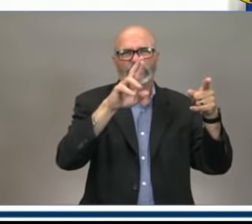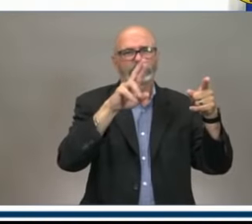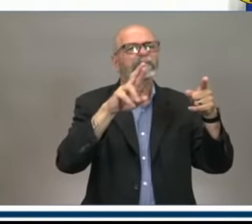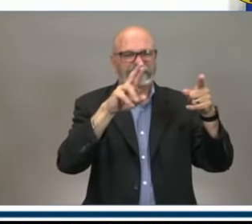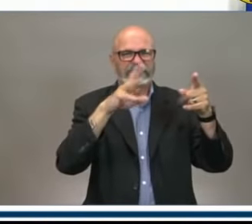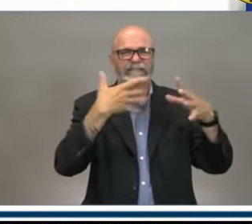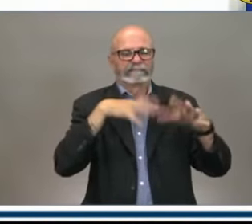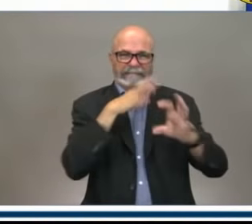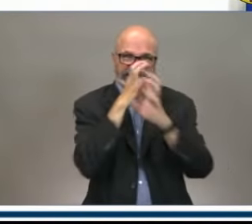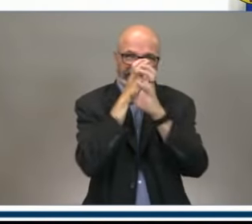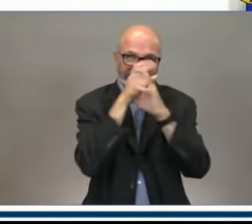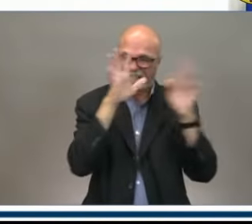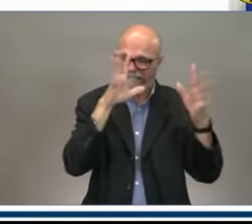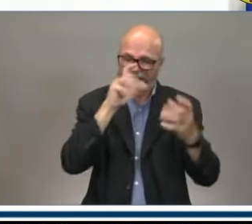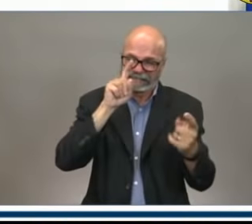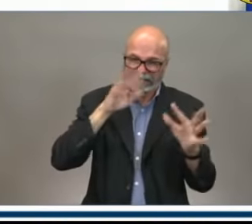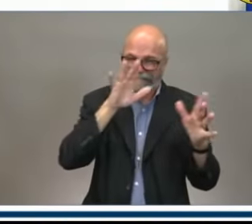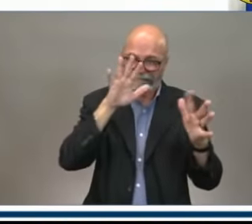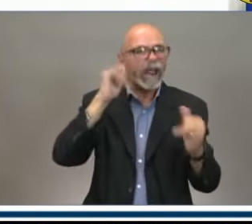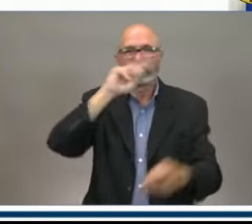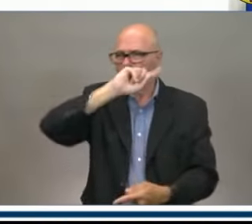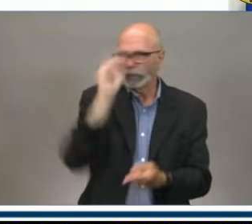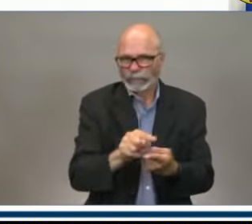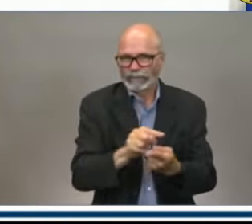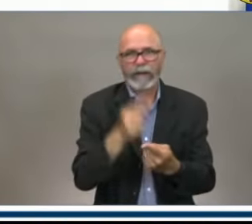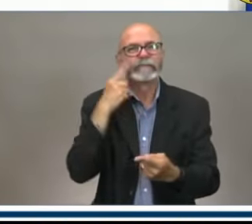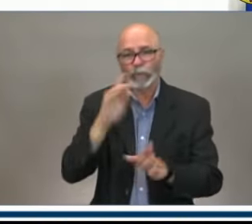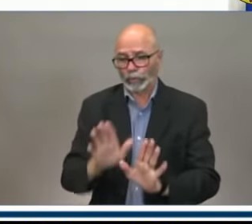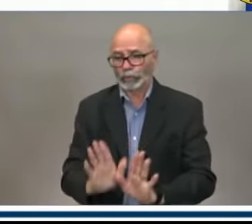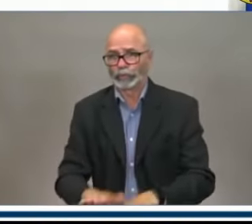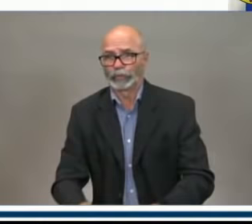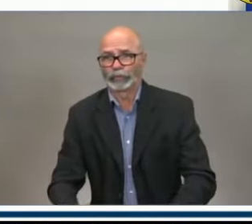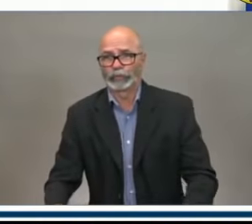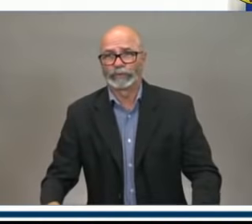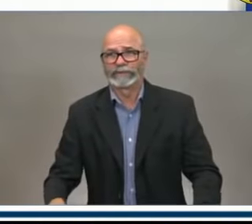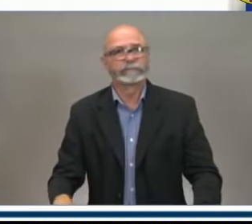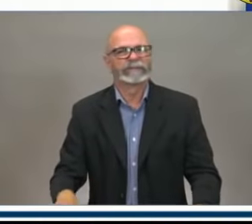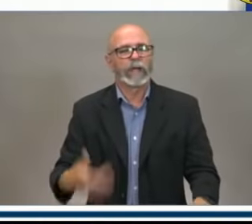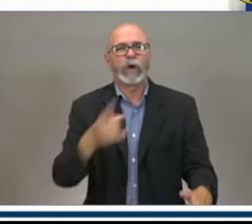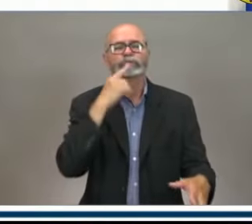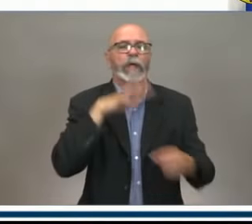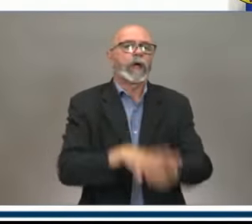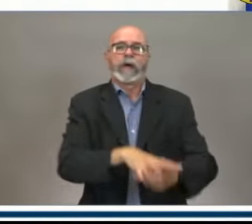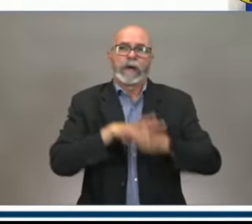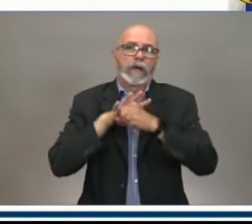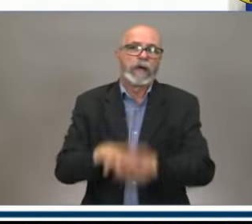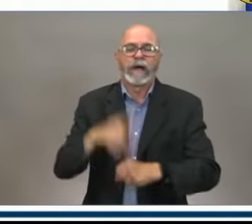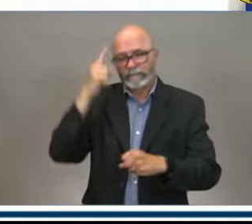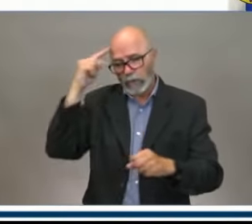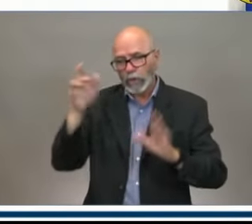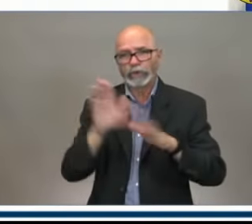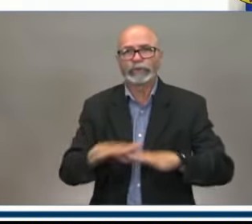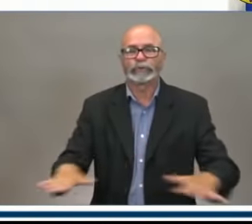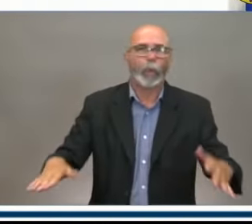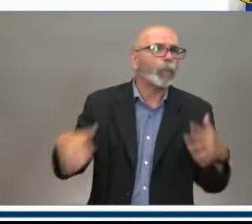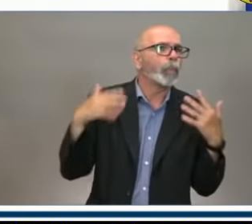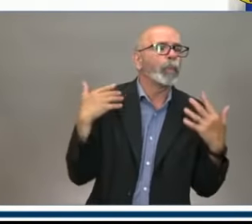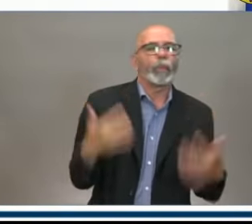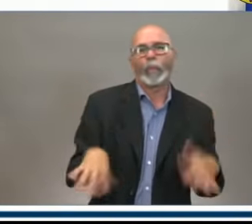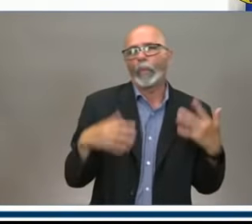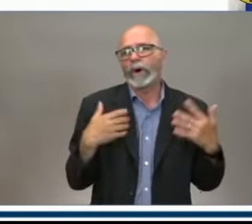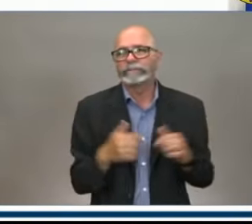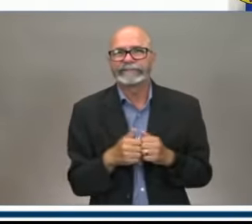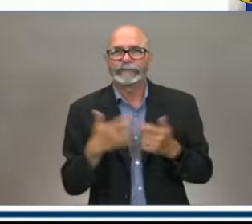children is going to be bigger than the health risk. So could that information be taken into account by easing some of the restrictions around